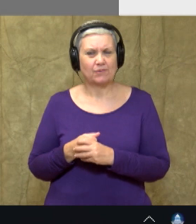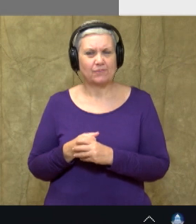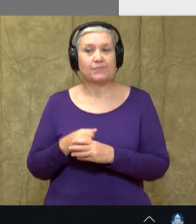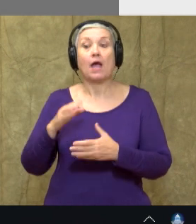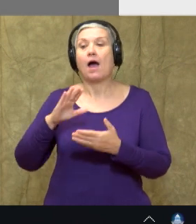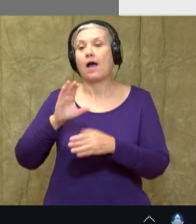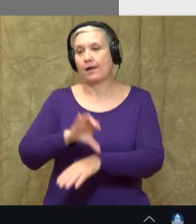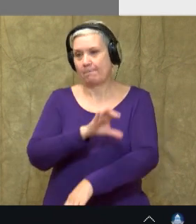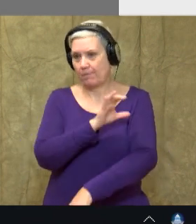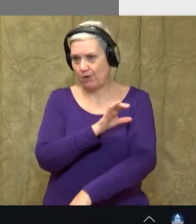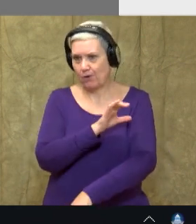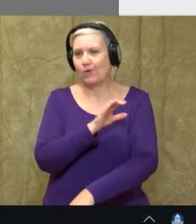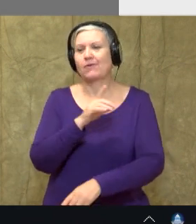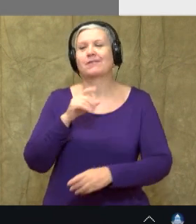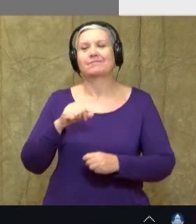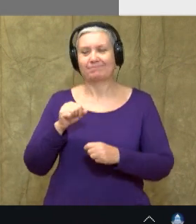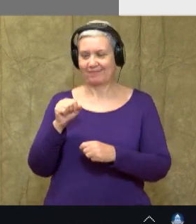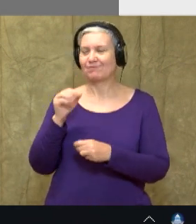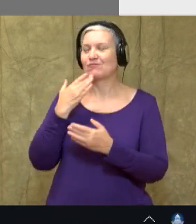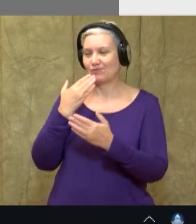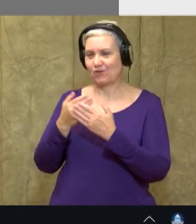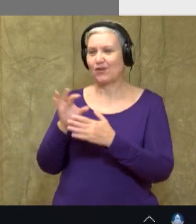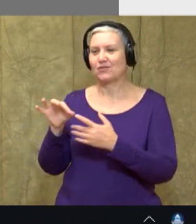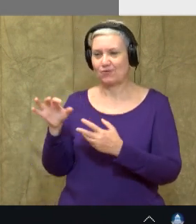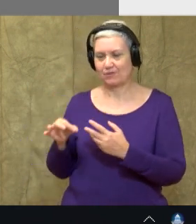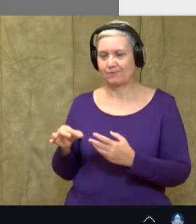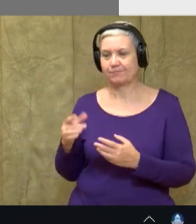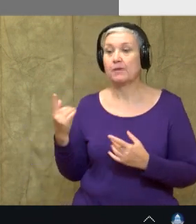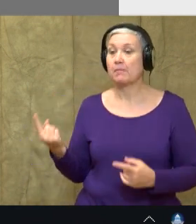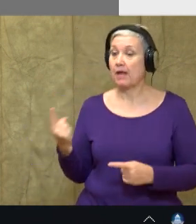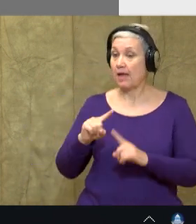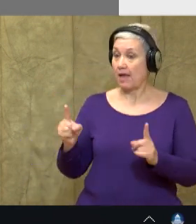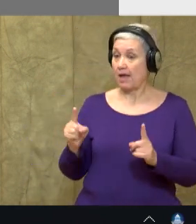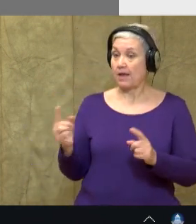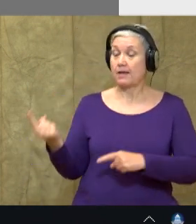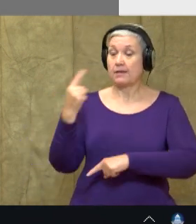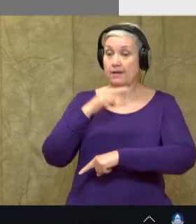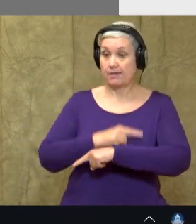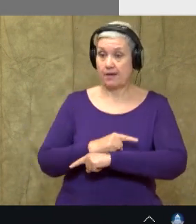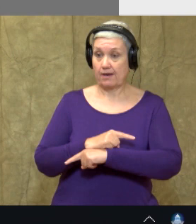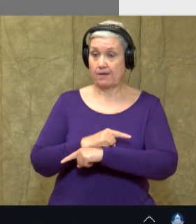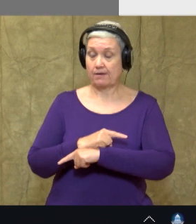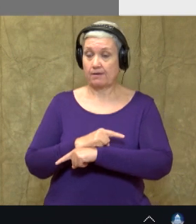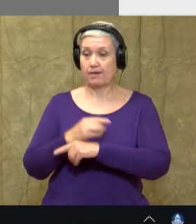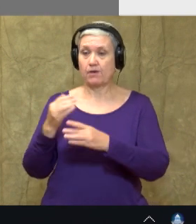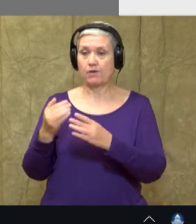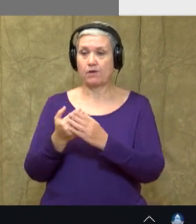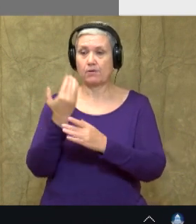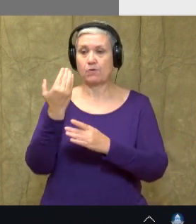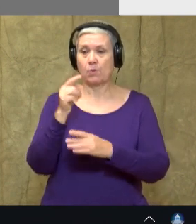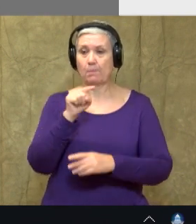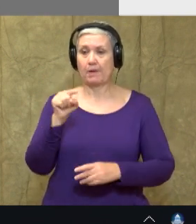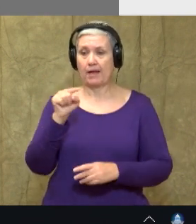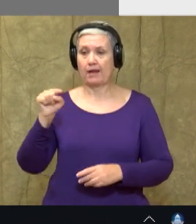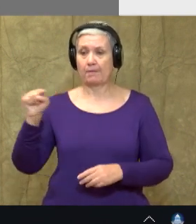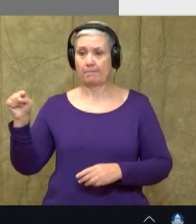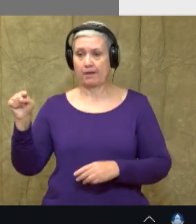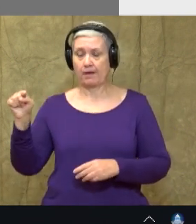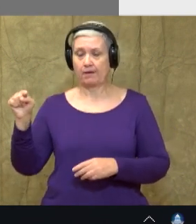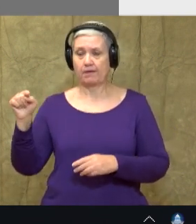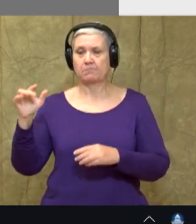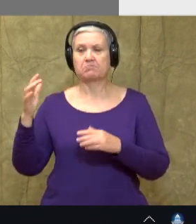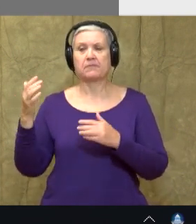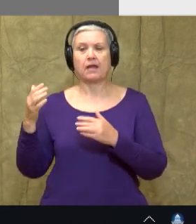Maybe computers. Yep, I think that's a good choice. Yeah. But today, new blank blank enable